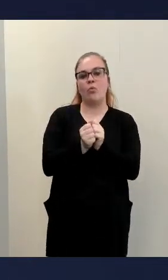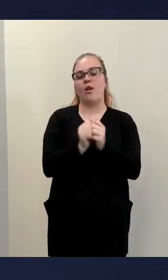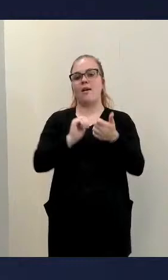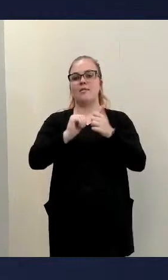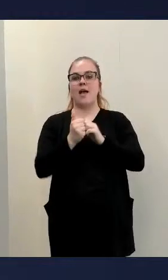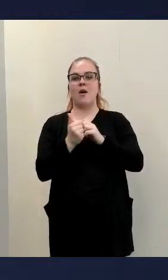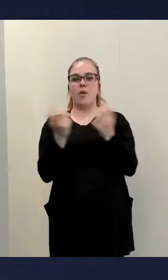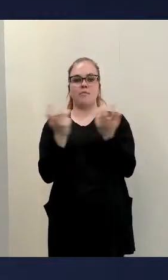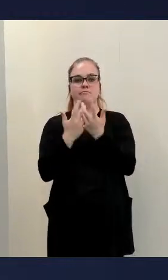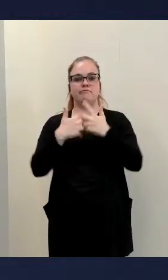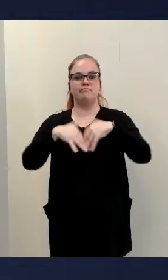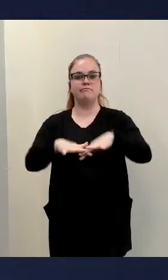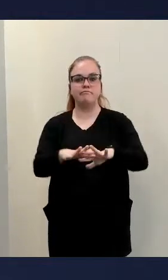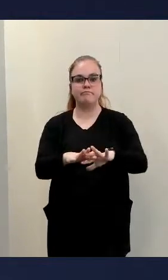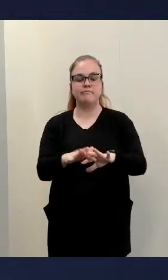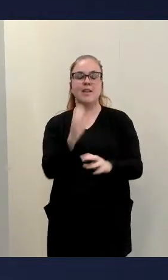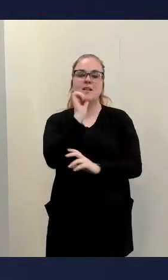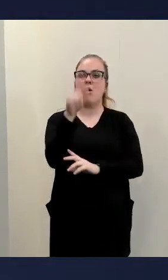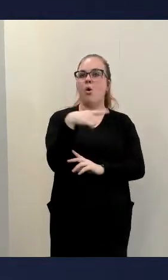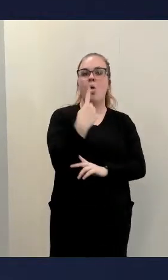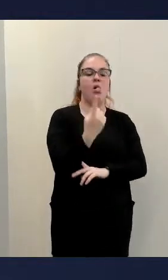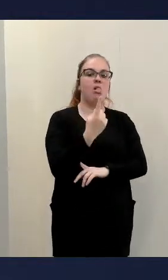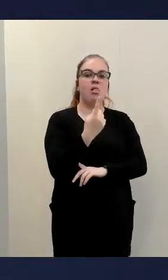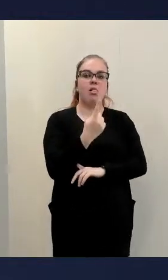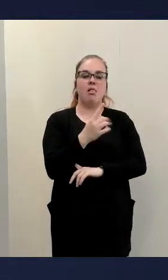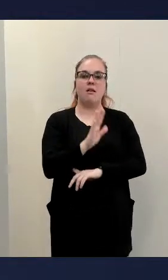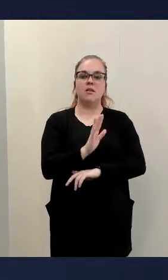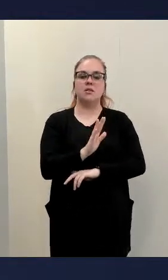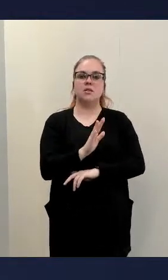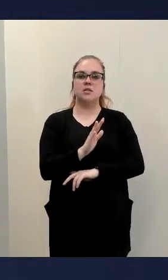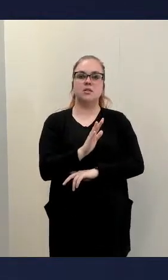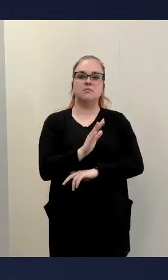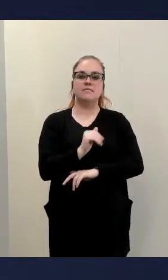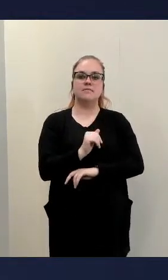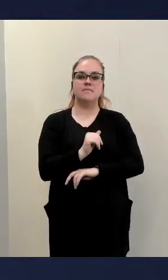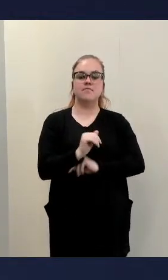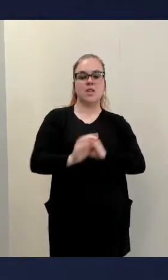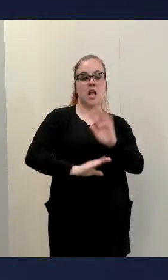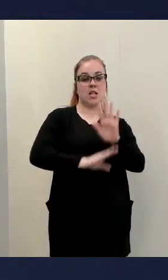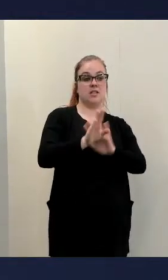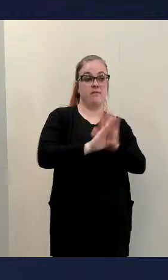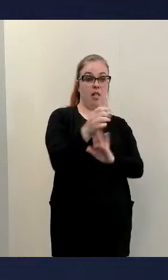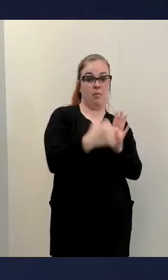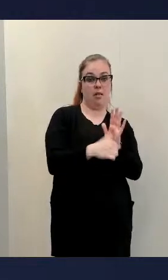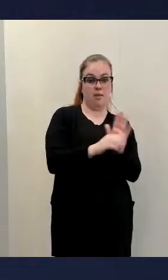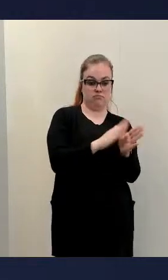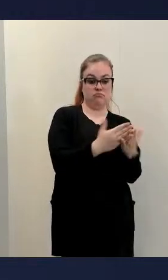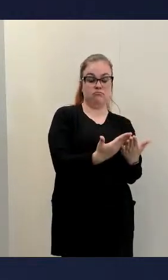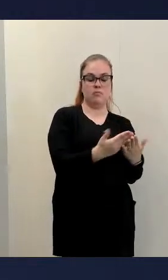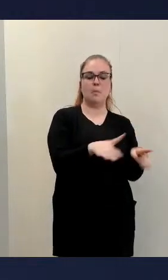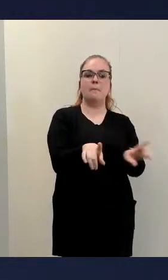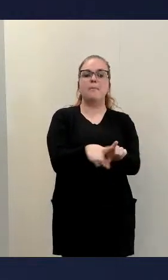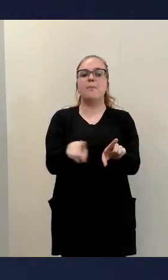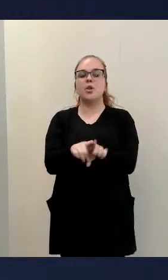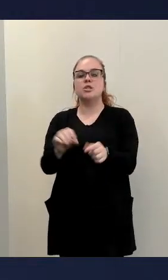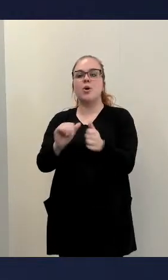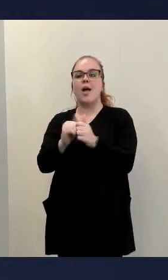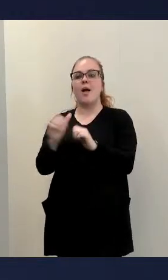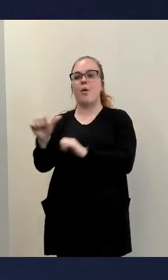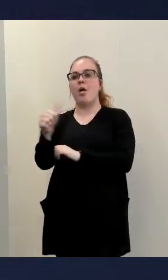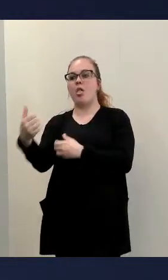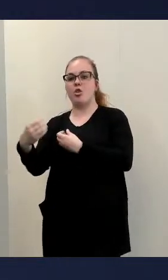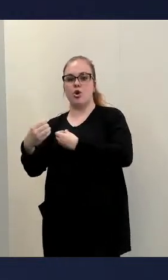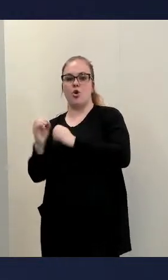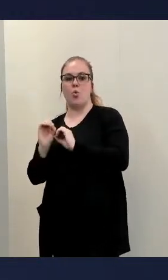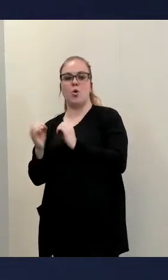the pieces together, not just in developing these 324 pages, but how other